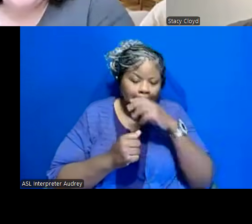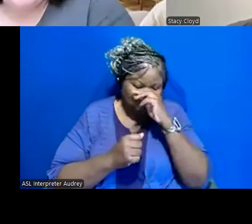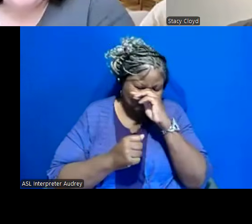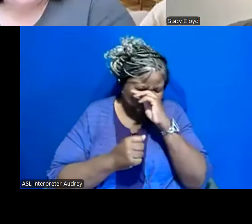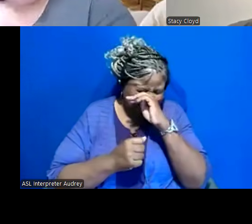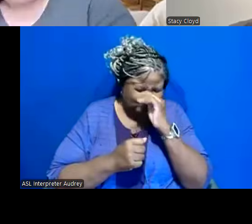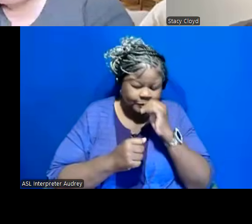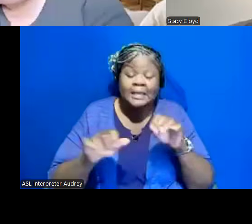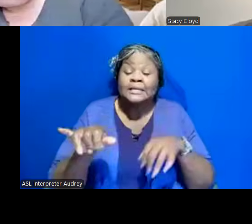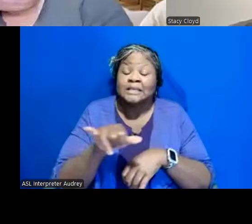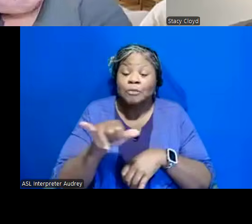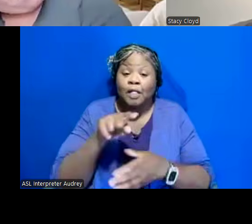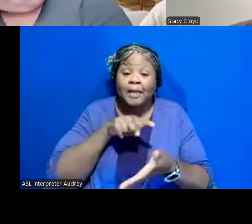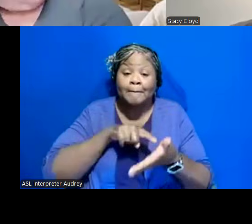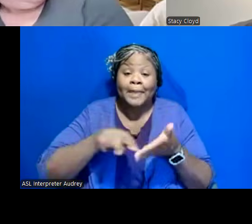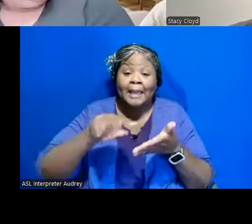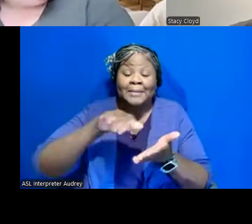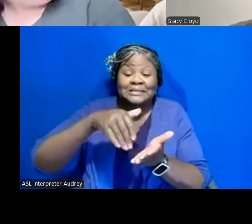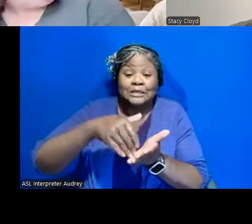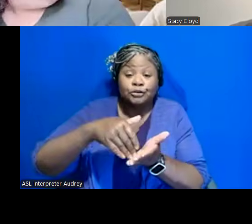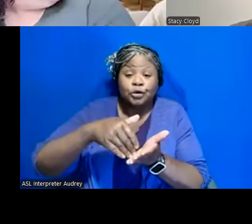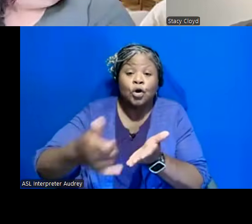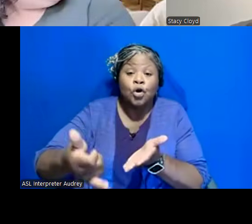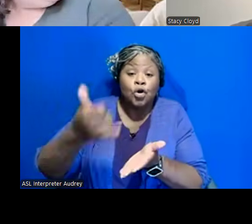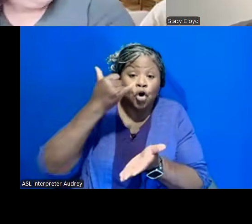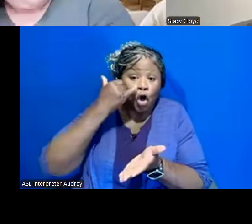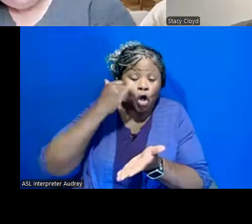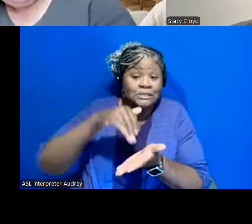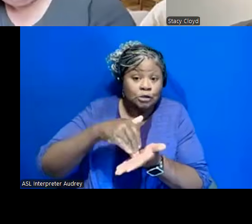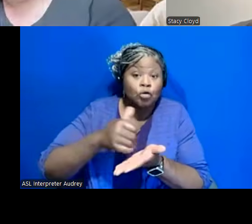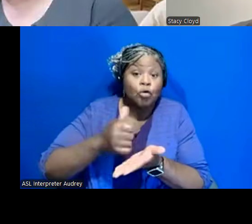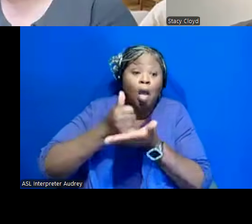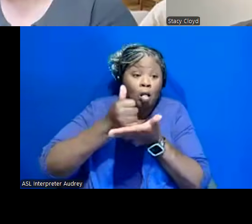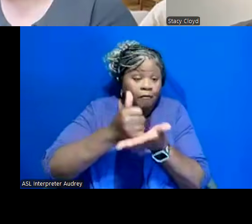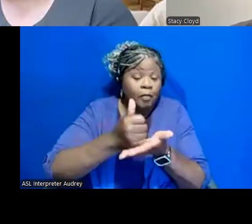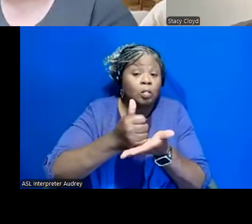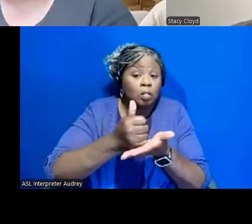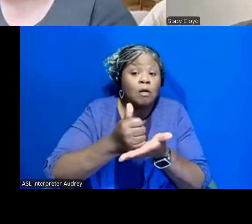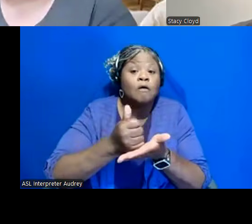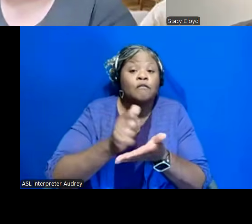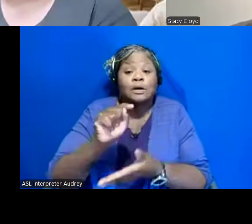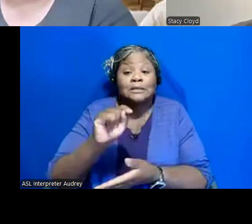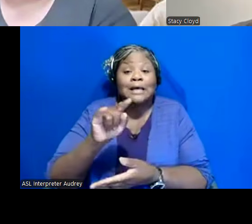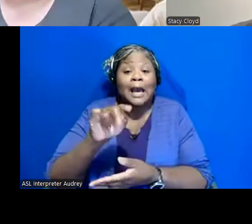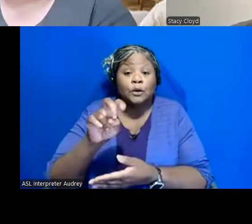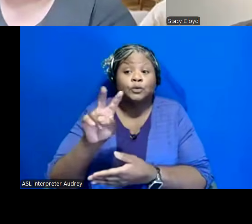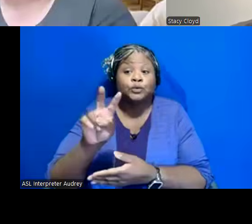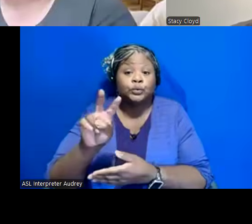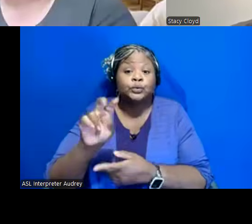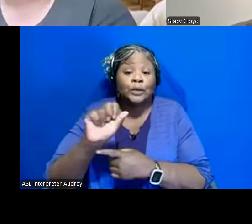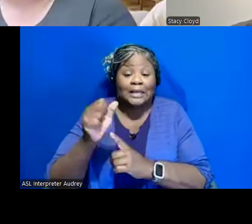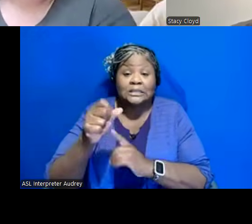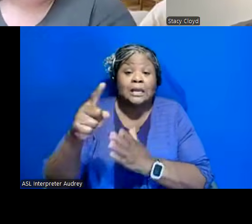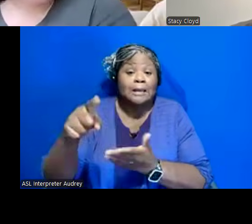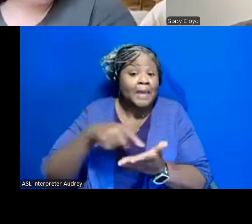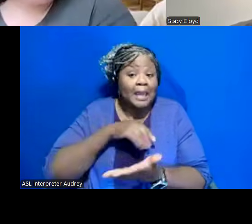Similarly, the Payment Center Representative Call Center can be very helpful, especially in Title II cases. Payment centers are really not